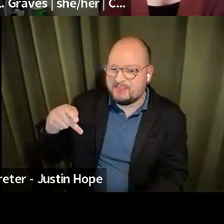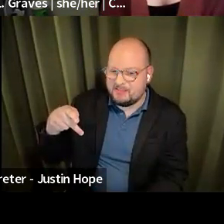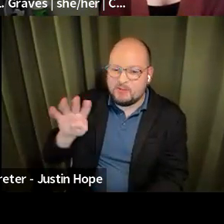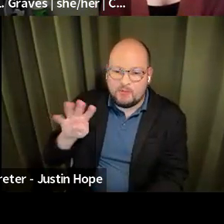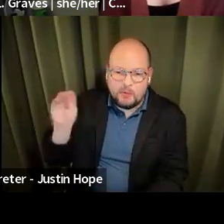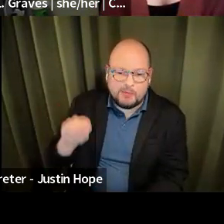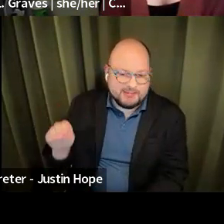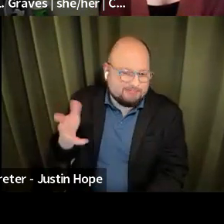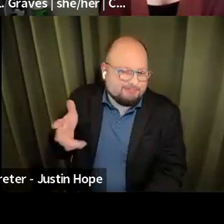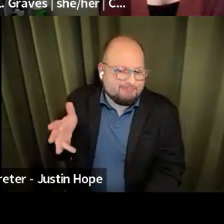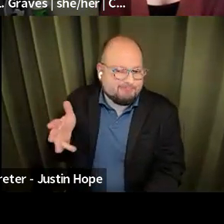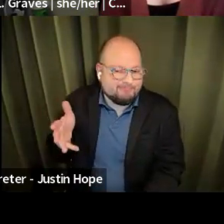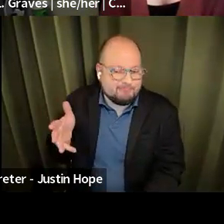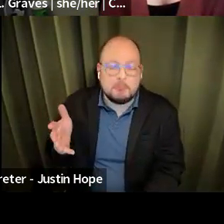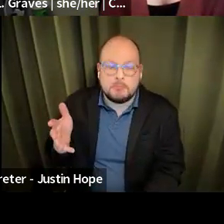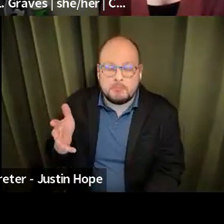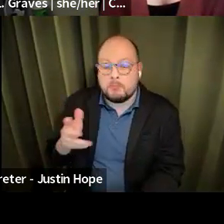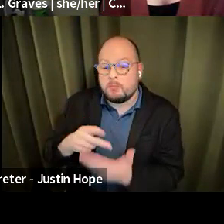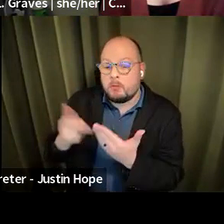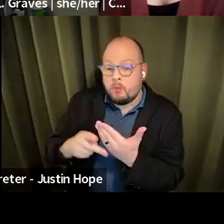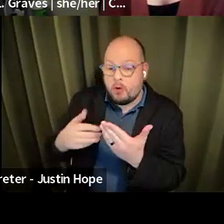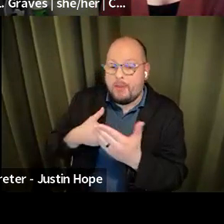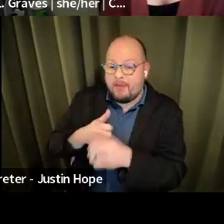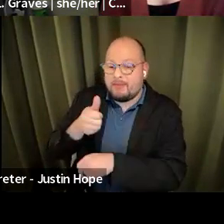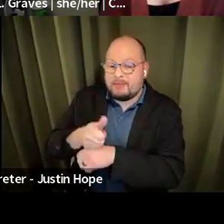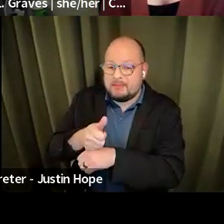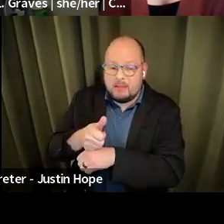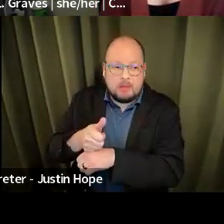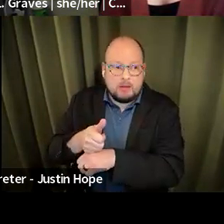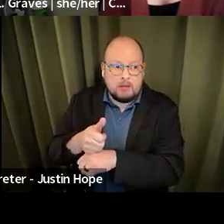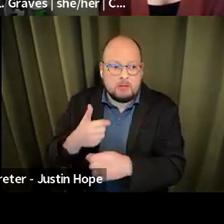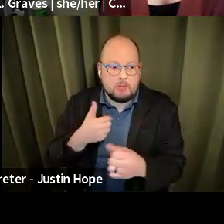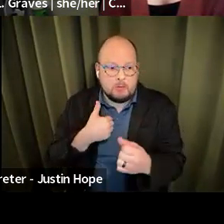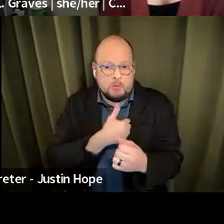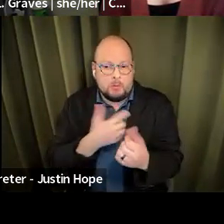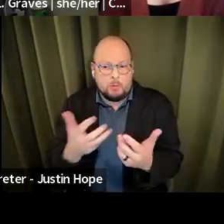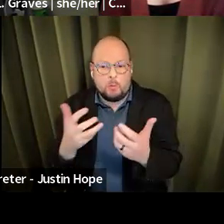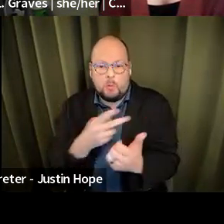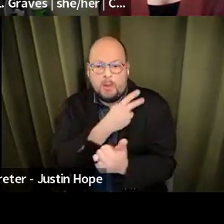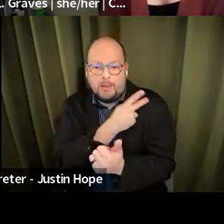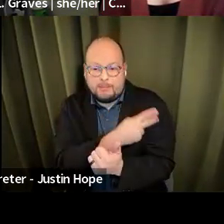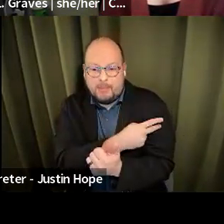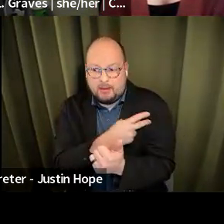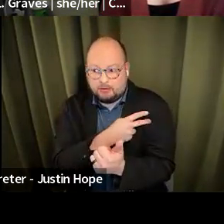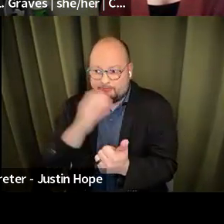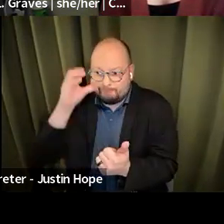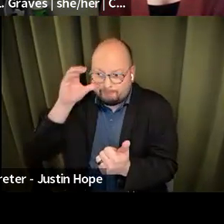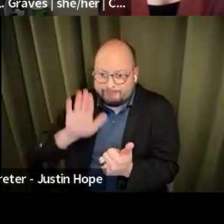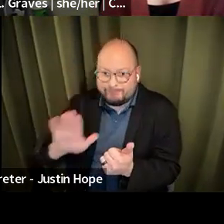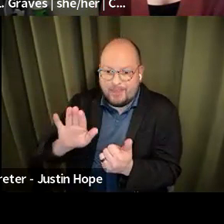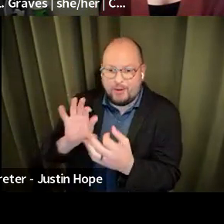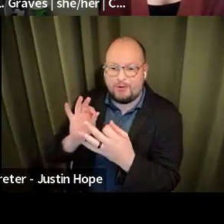where we really try to have patient input and